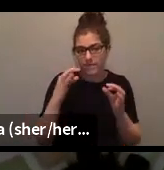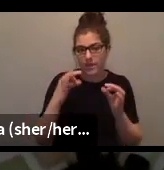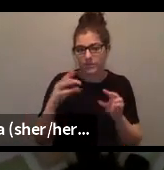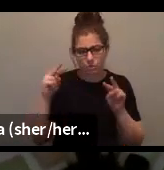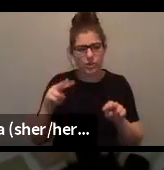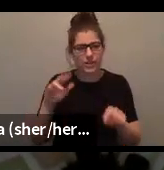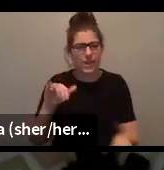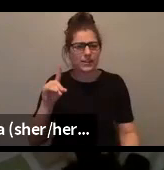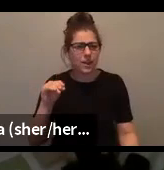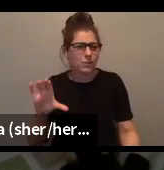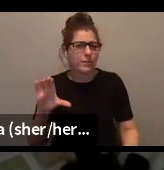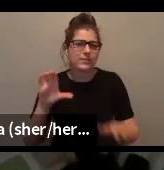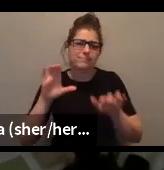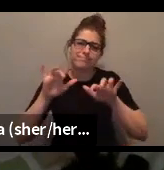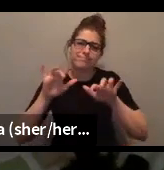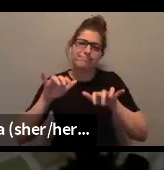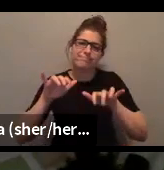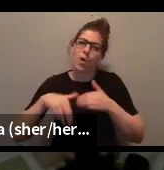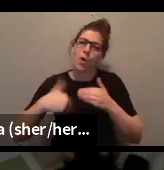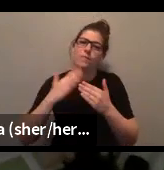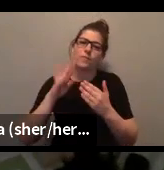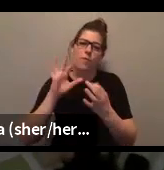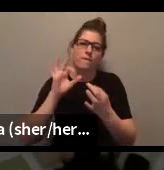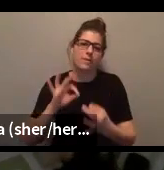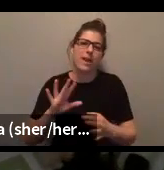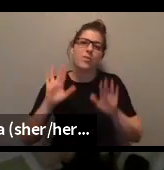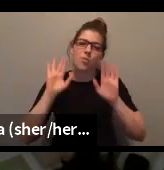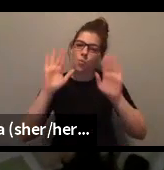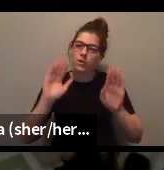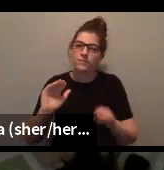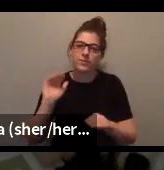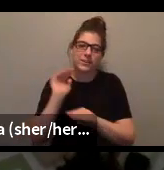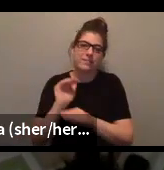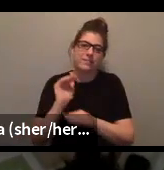away all of your feedback. Have a wonderful evening. See some of you at the after party. Good night, everybody.